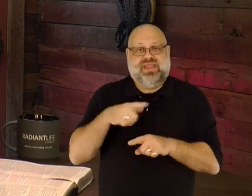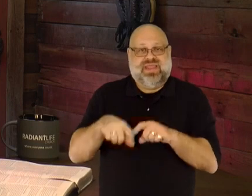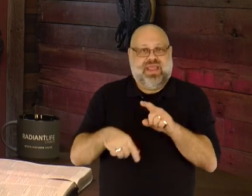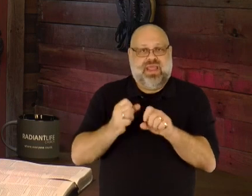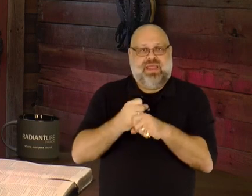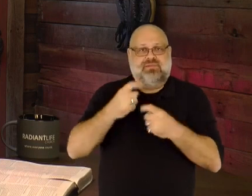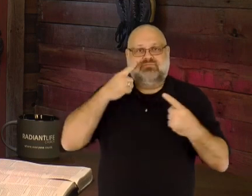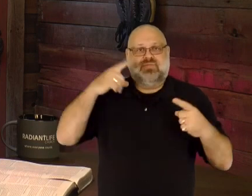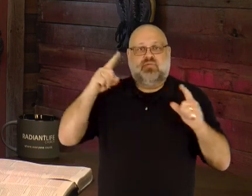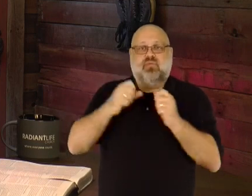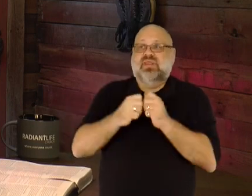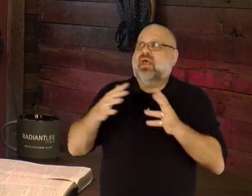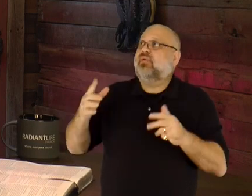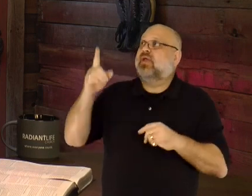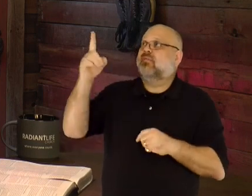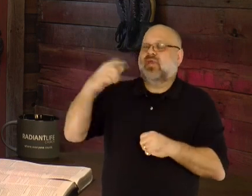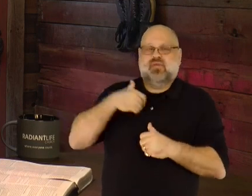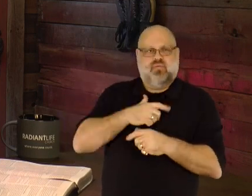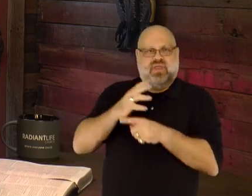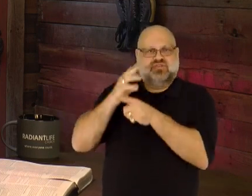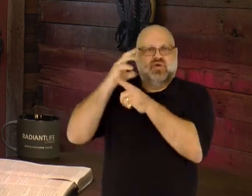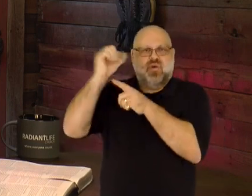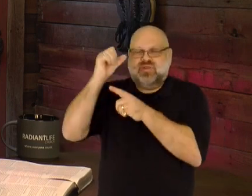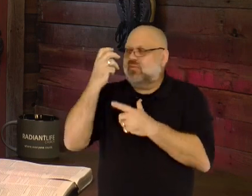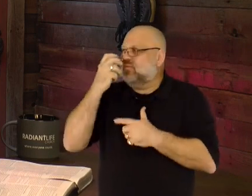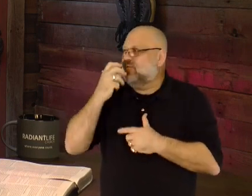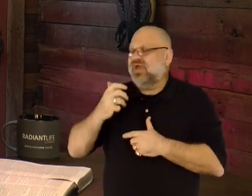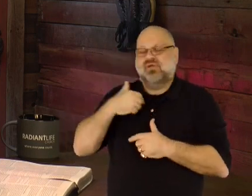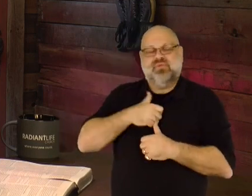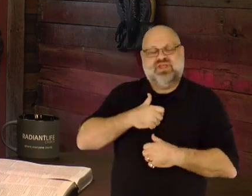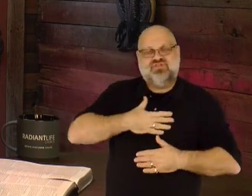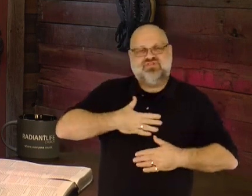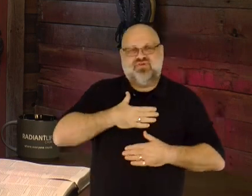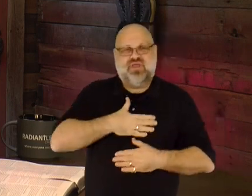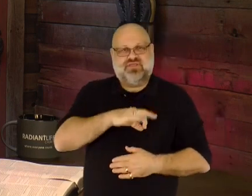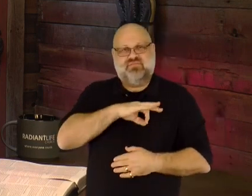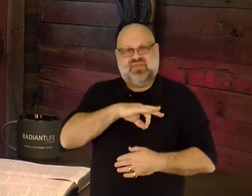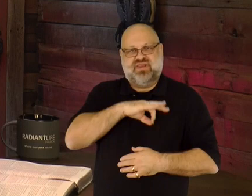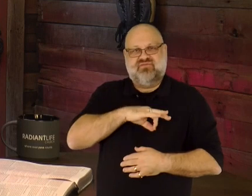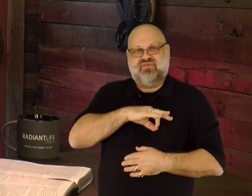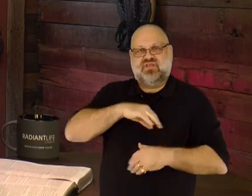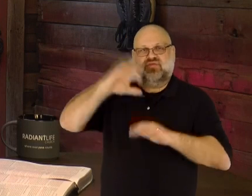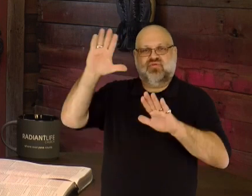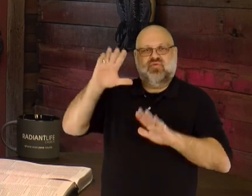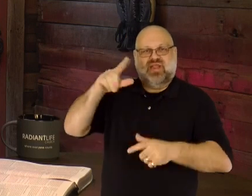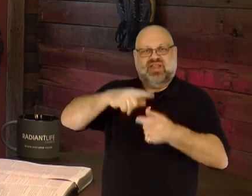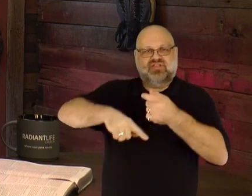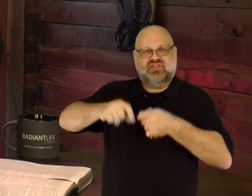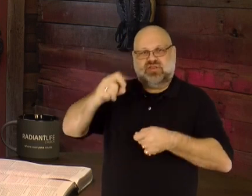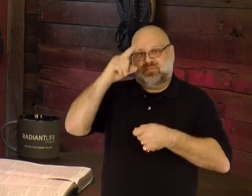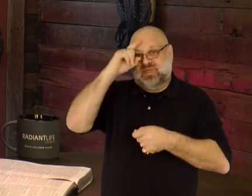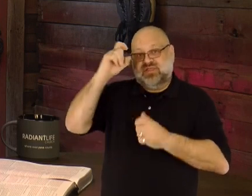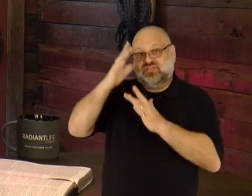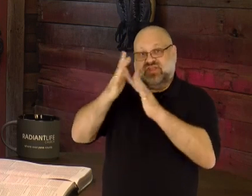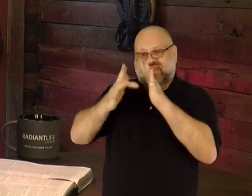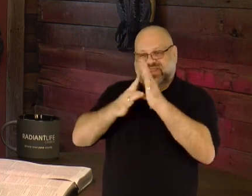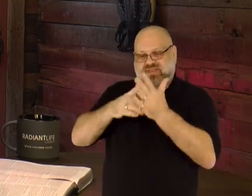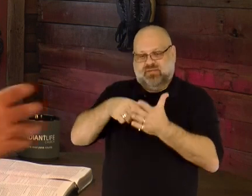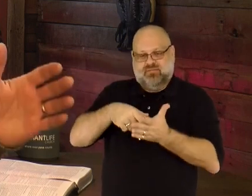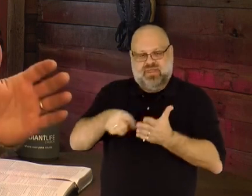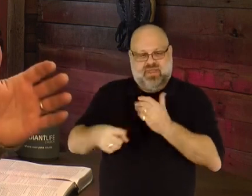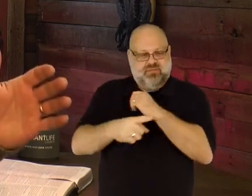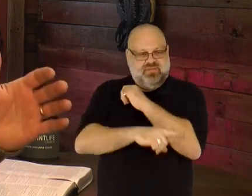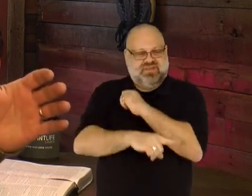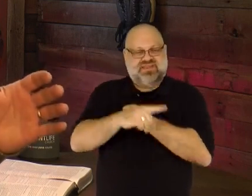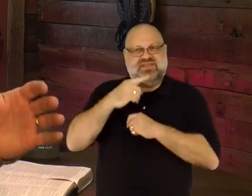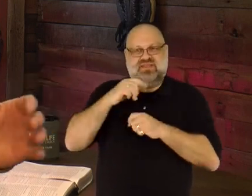without him. When we're sold out, we get to enjoy the benefit of the great exchange because Jesus paid the price to set us